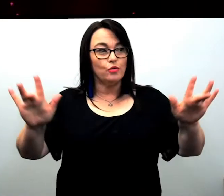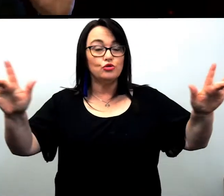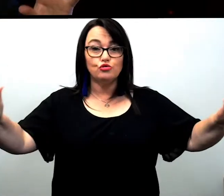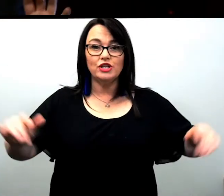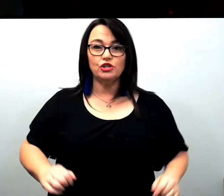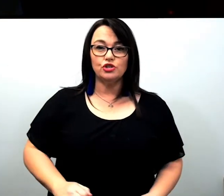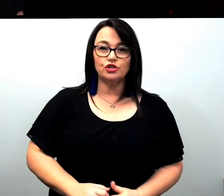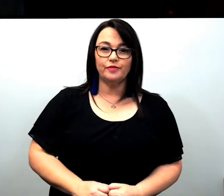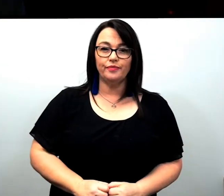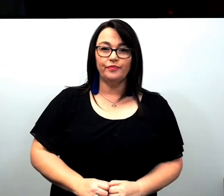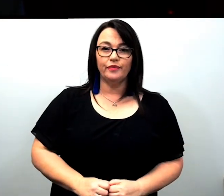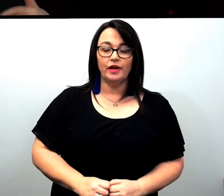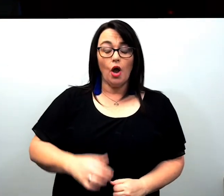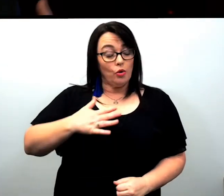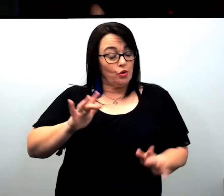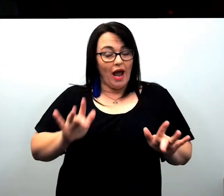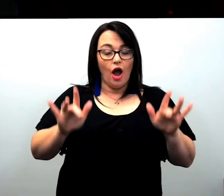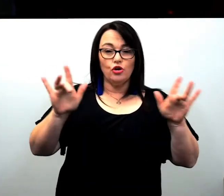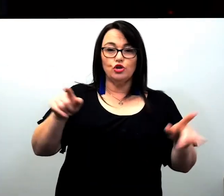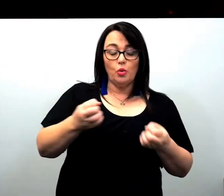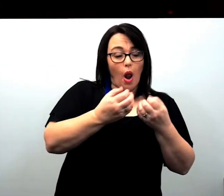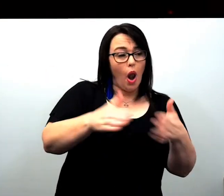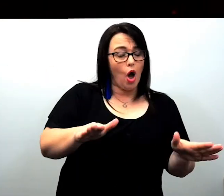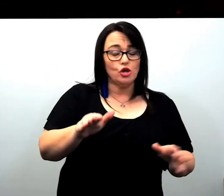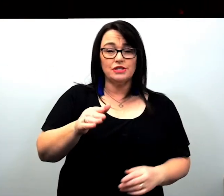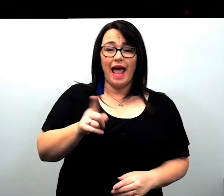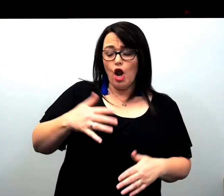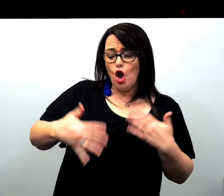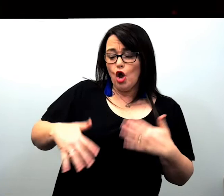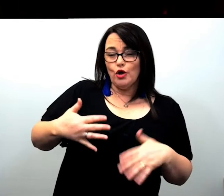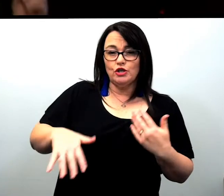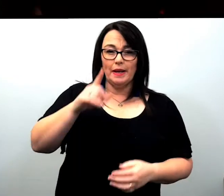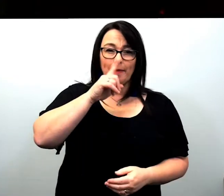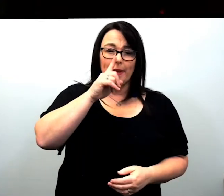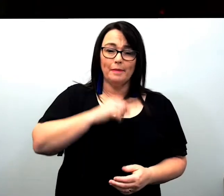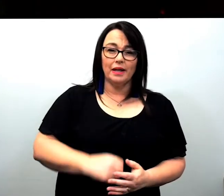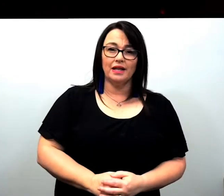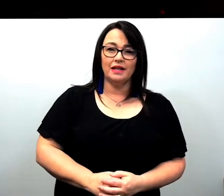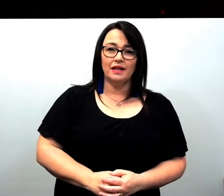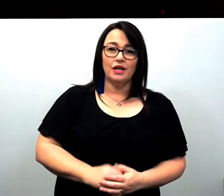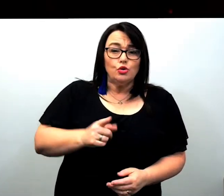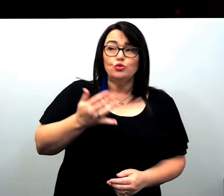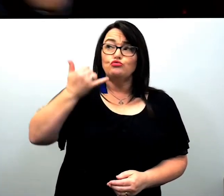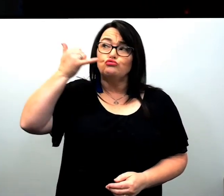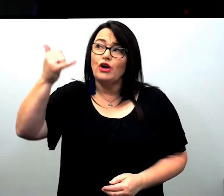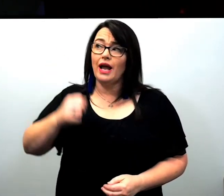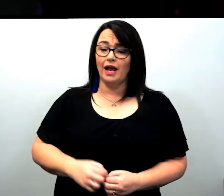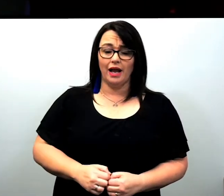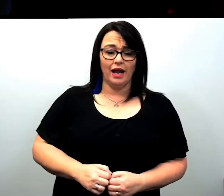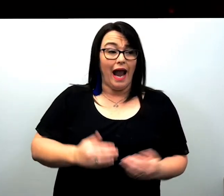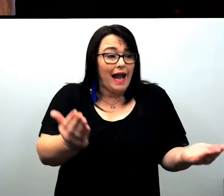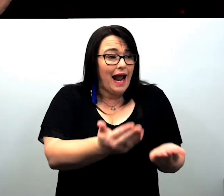to outreach to lost and hurting people, to ring somebody, to encourage somebody, to buy something